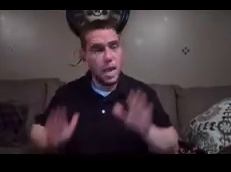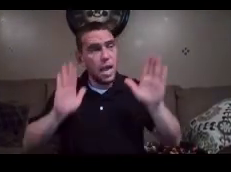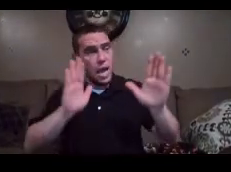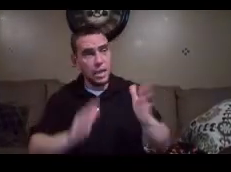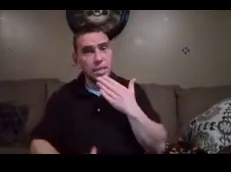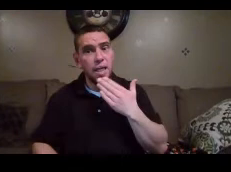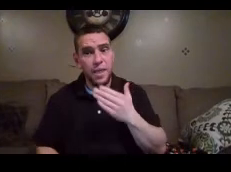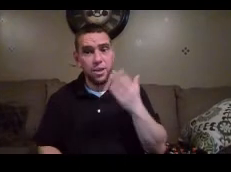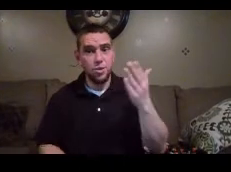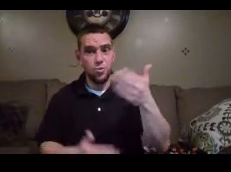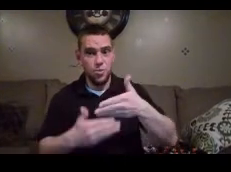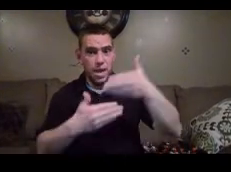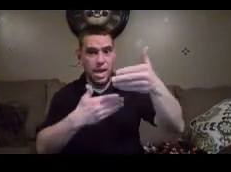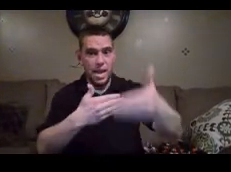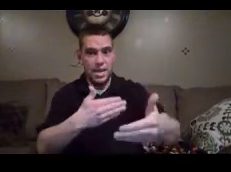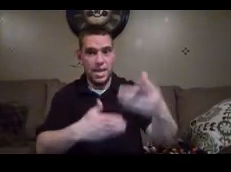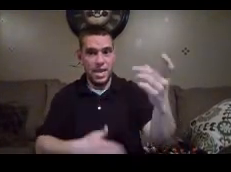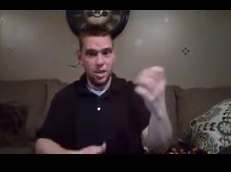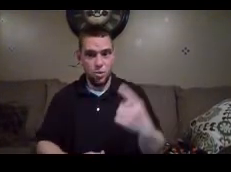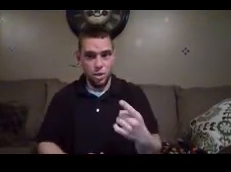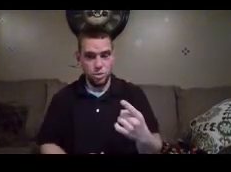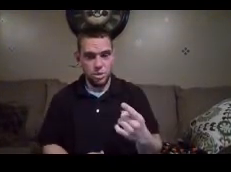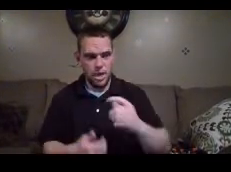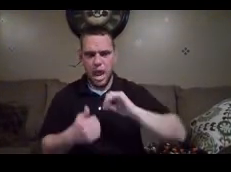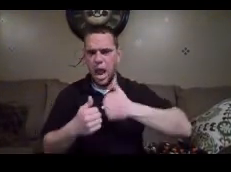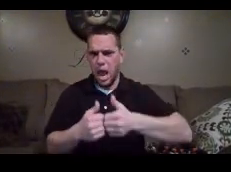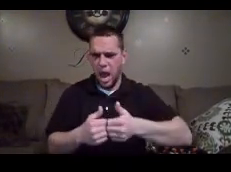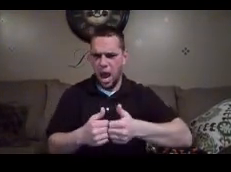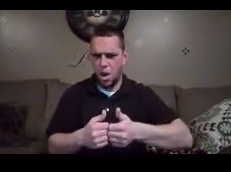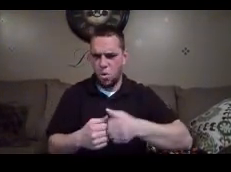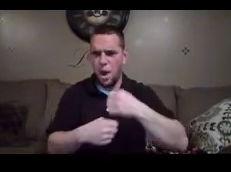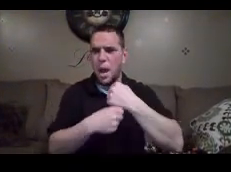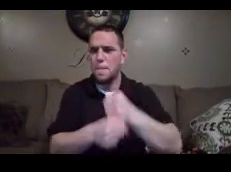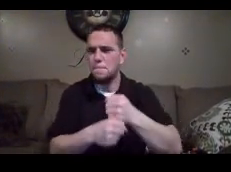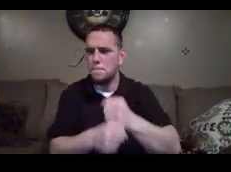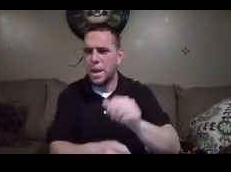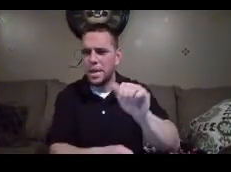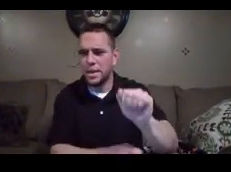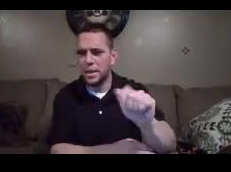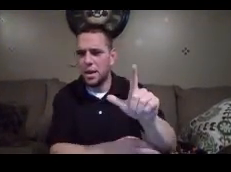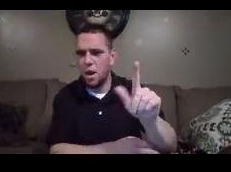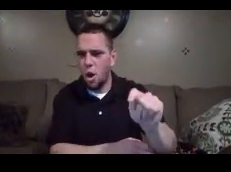question is, how do we create alt text in Microsoft products?